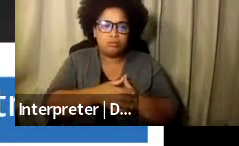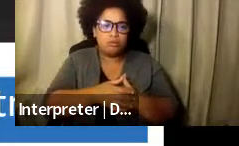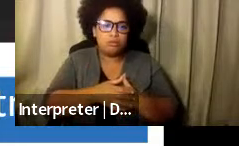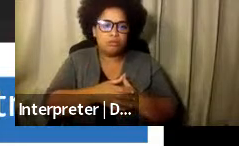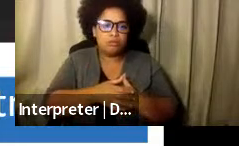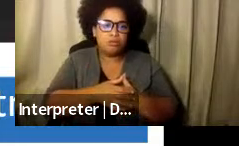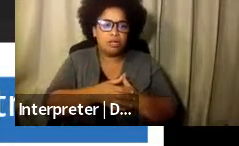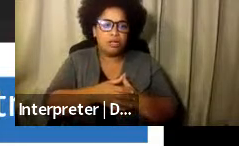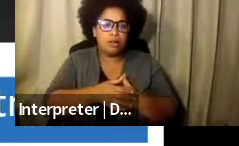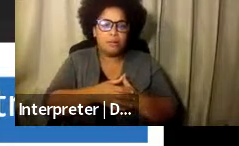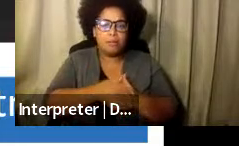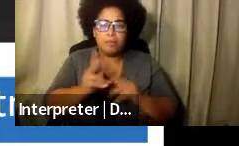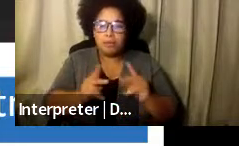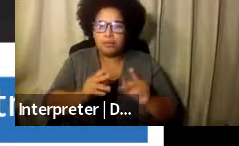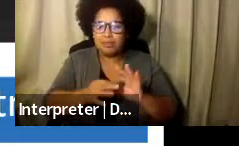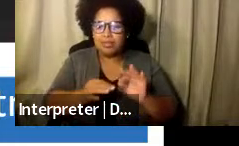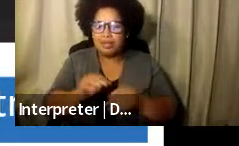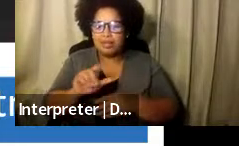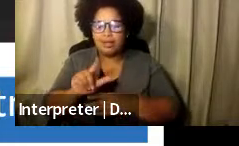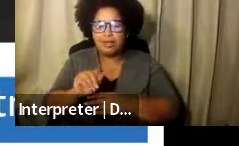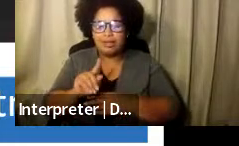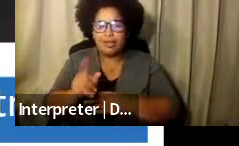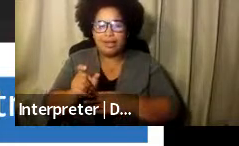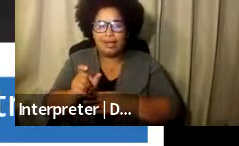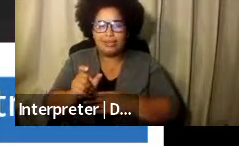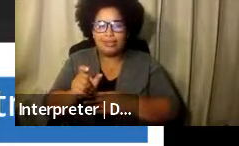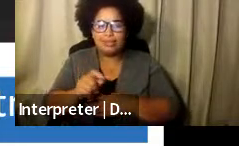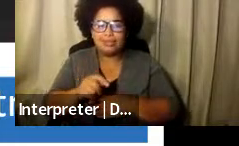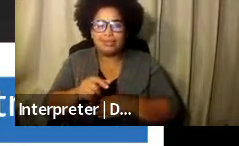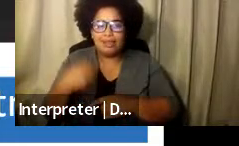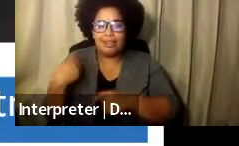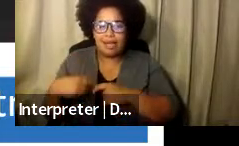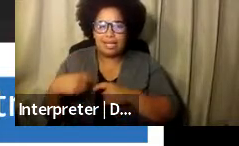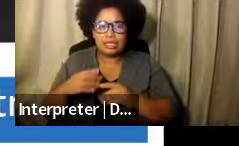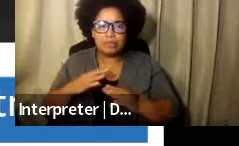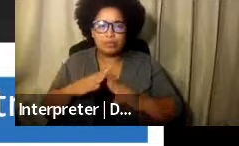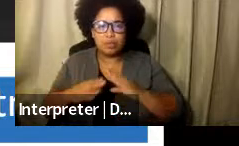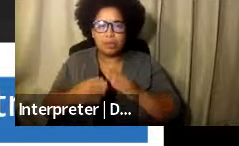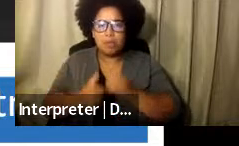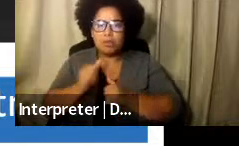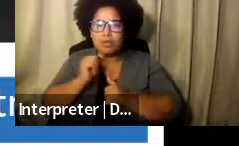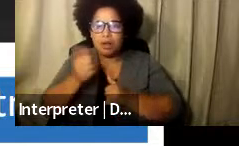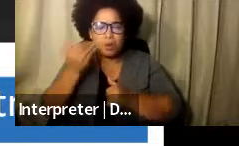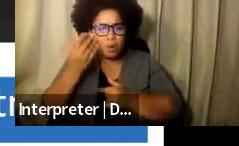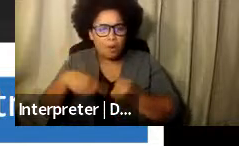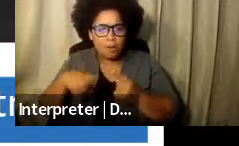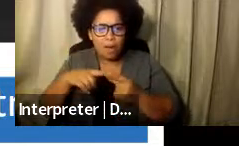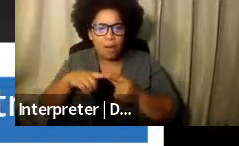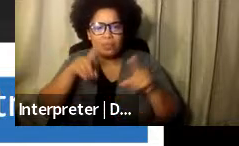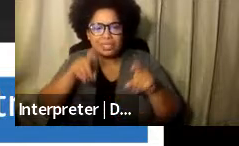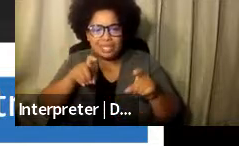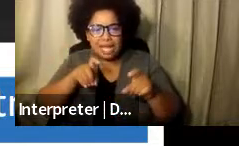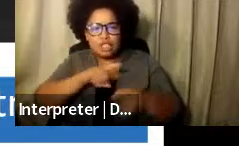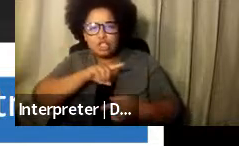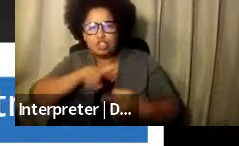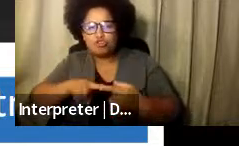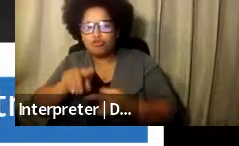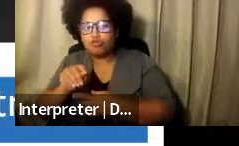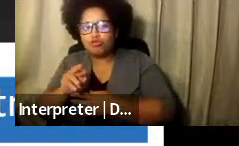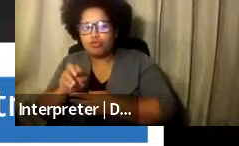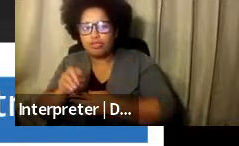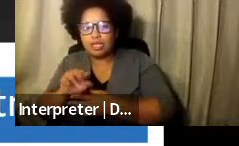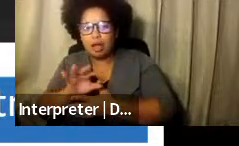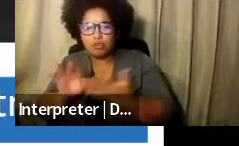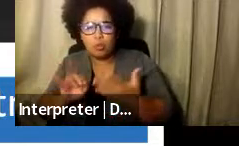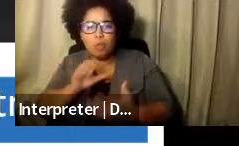Folks lifted up that in the Latinx community that many don't know about the test to treat options, or especially